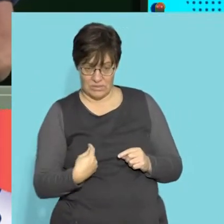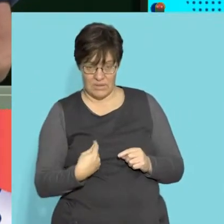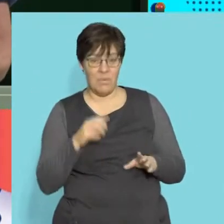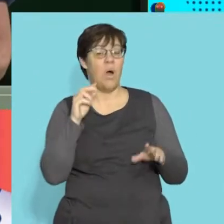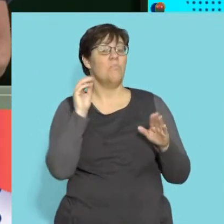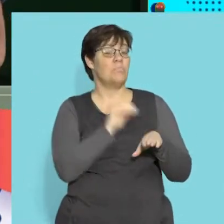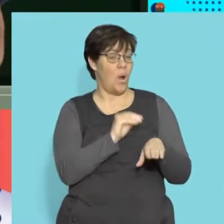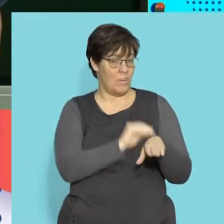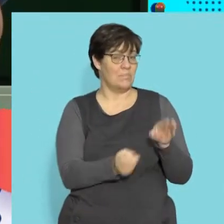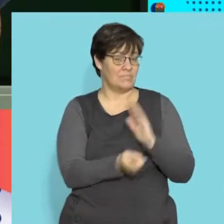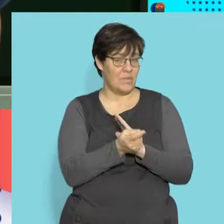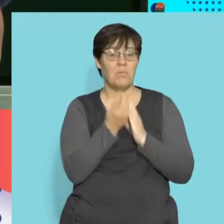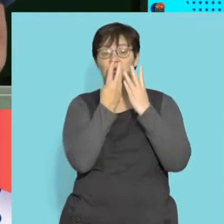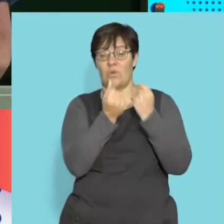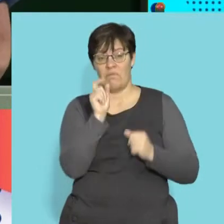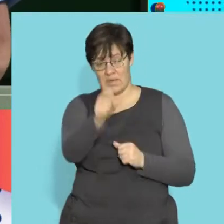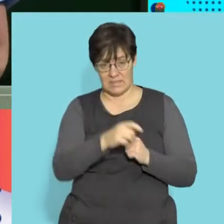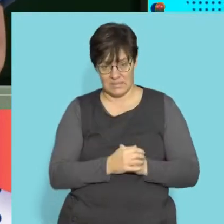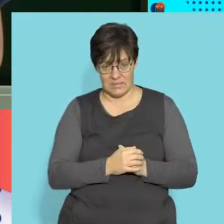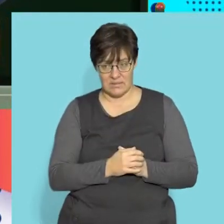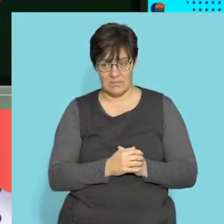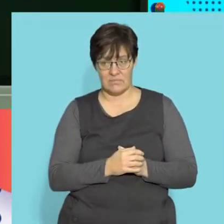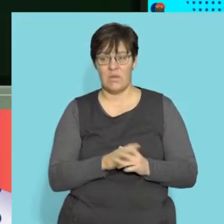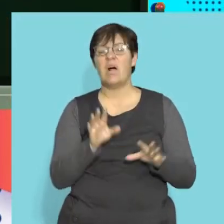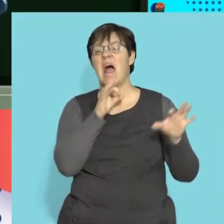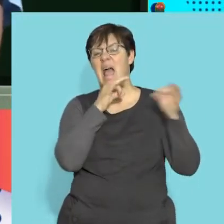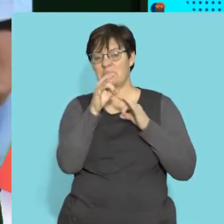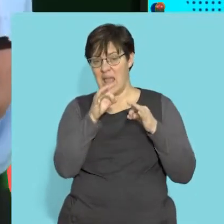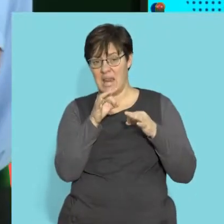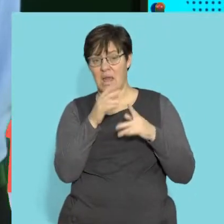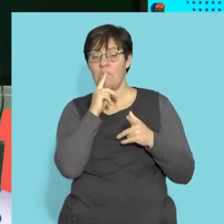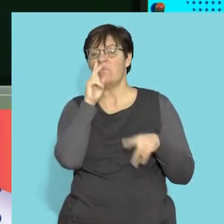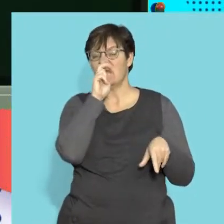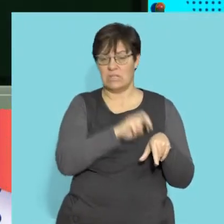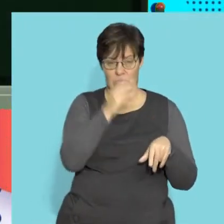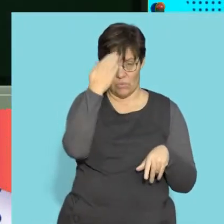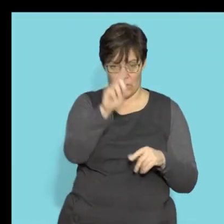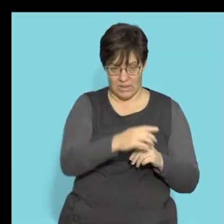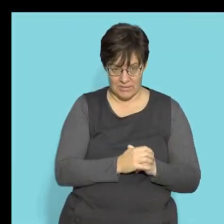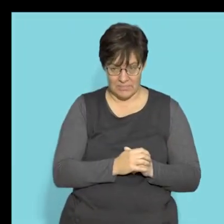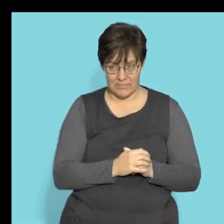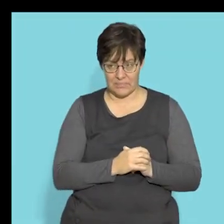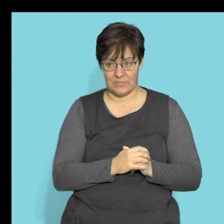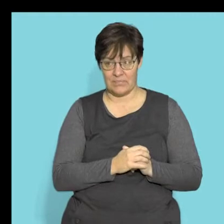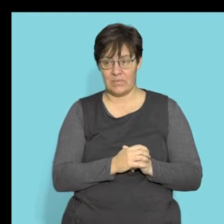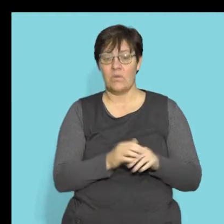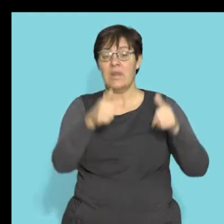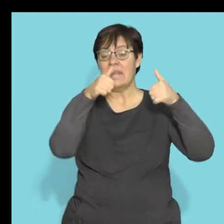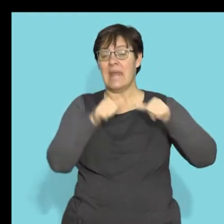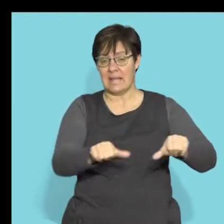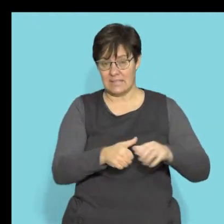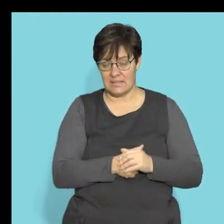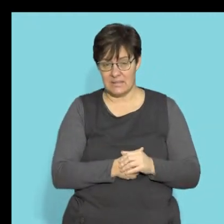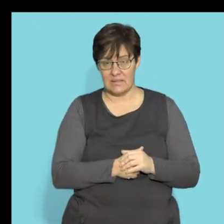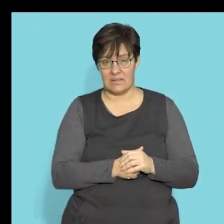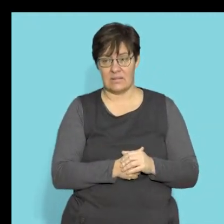of a problem, and we are going to need to sort that out. I'll explain it as we go along. In our next step, we